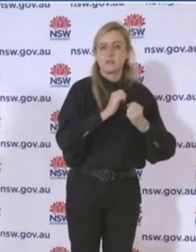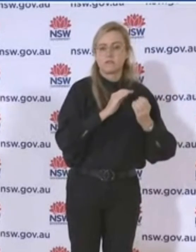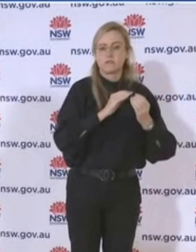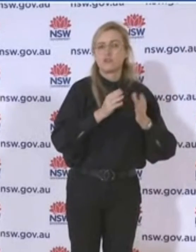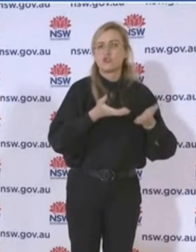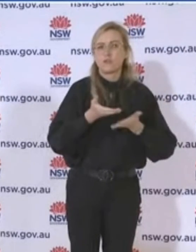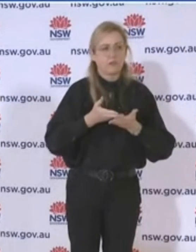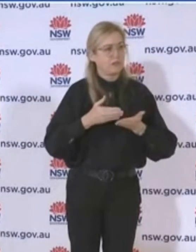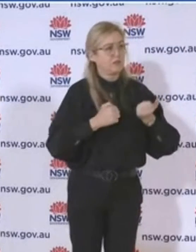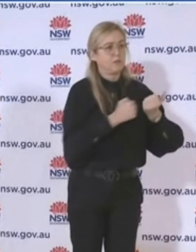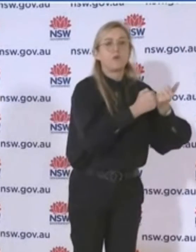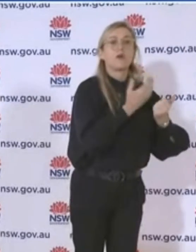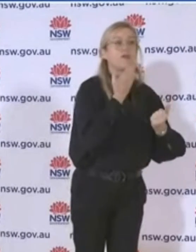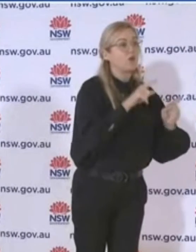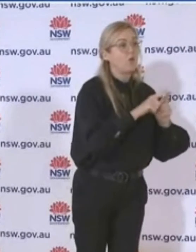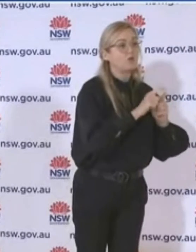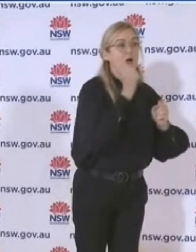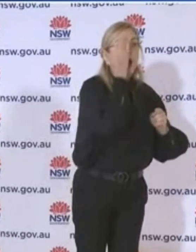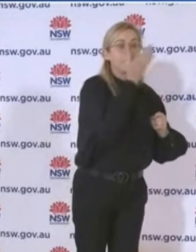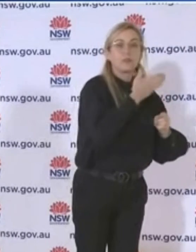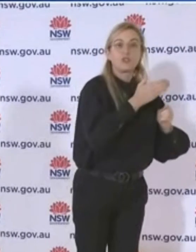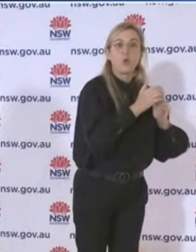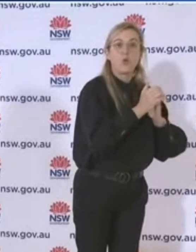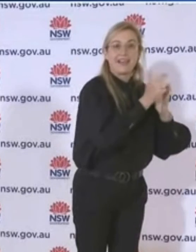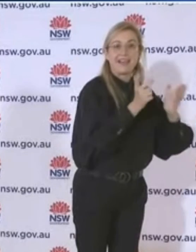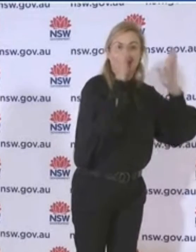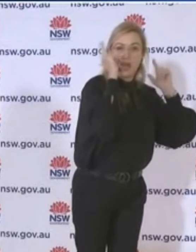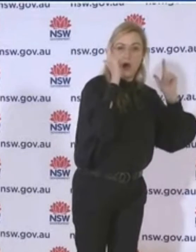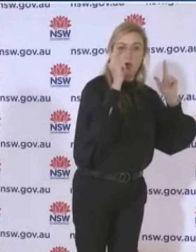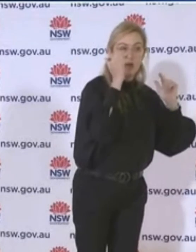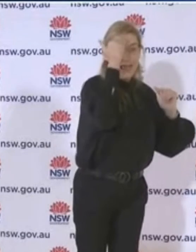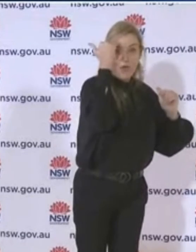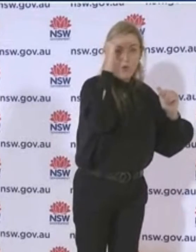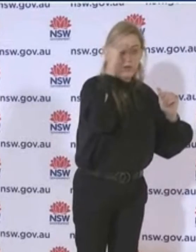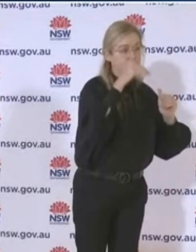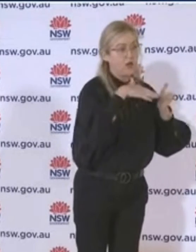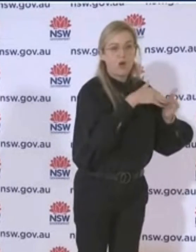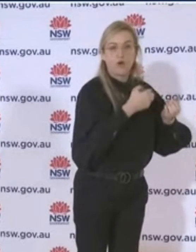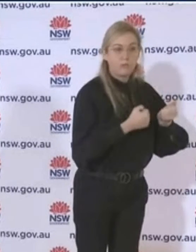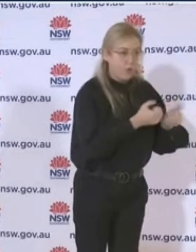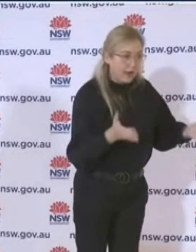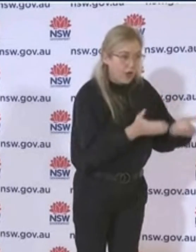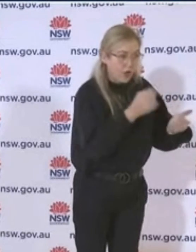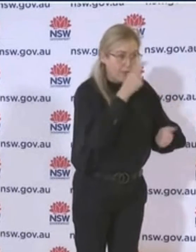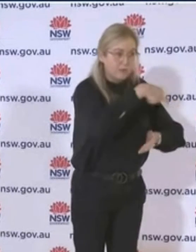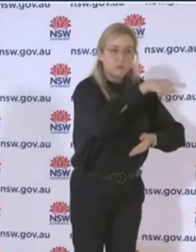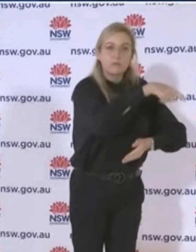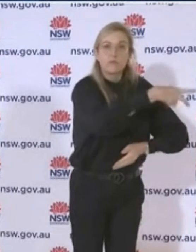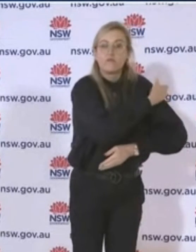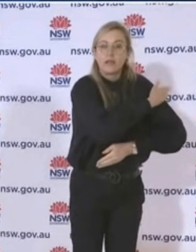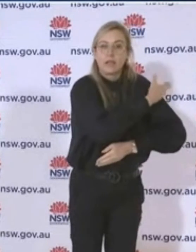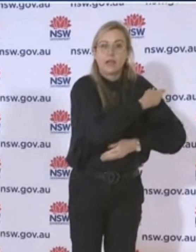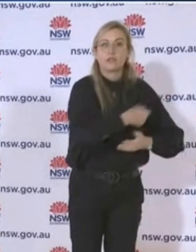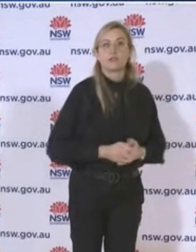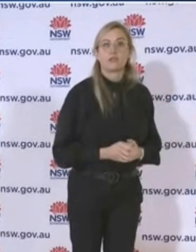particular for the role they've played in supporting our efforts to vaccinate as many people as we can, but also to make sure people ask for